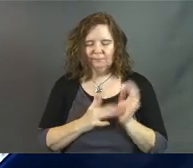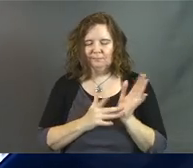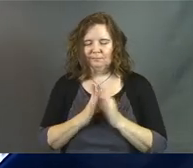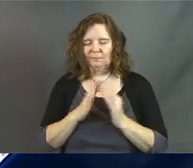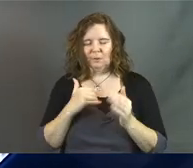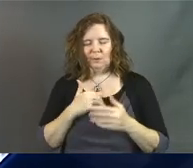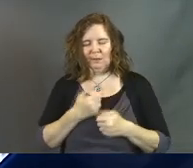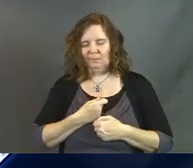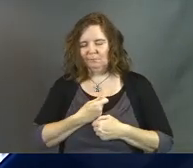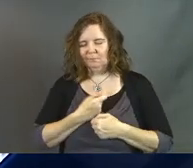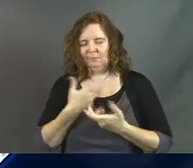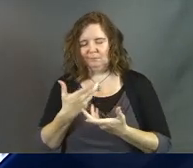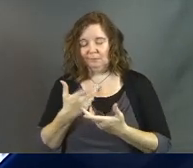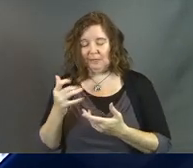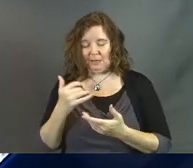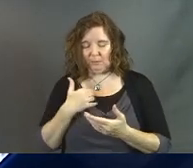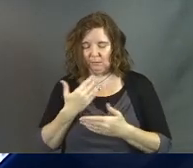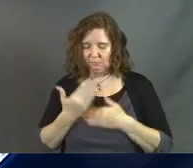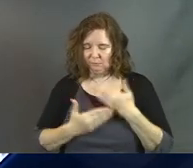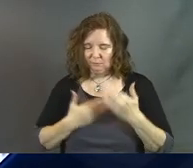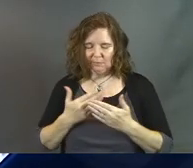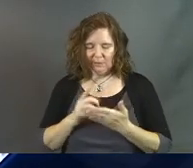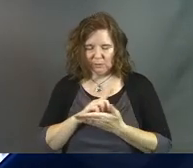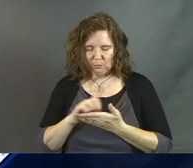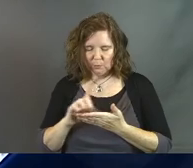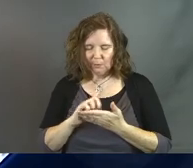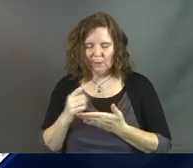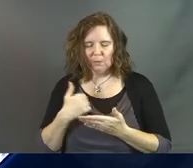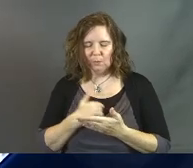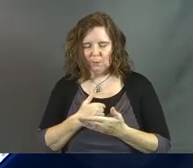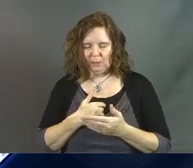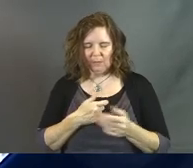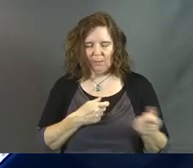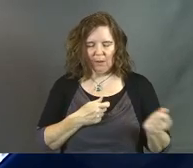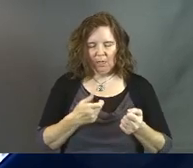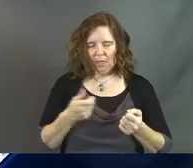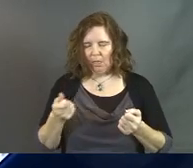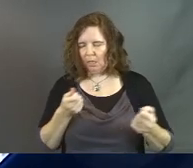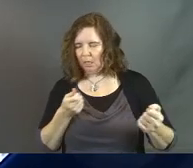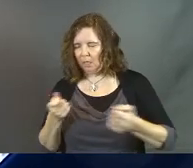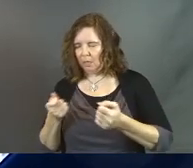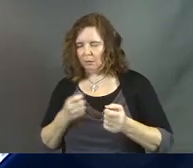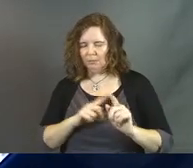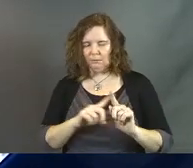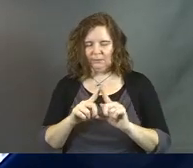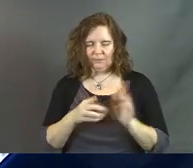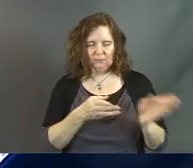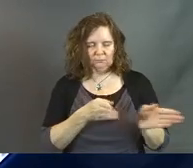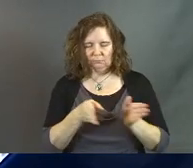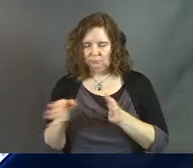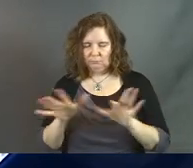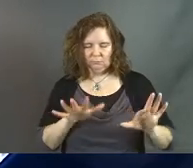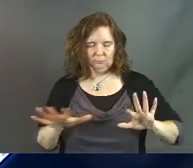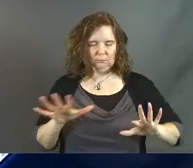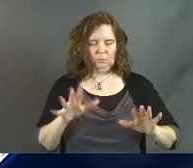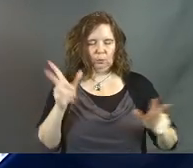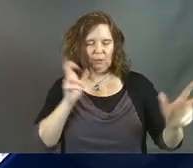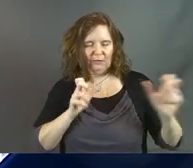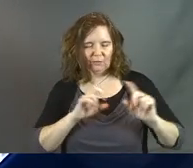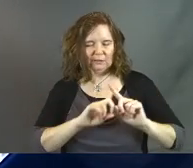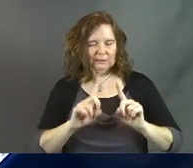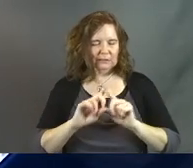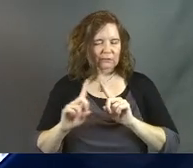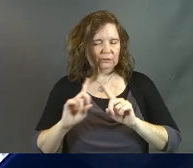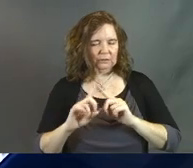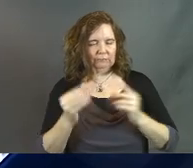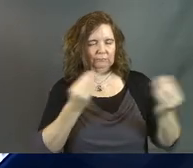Jesus, we confess that as we've gone throughout this week, we've been pulled in so many directions. We've heard so many voices speaking